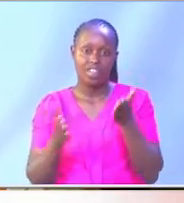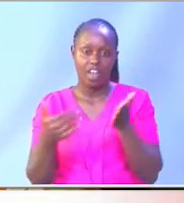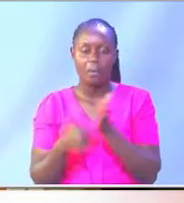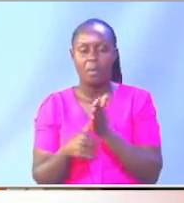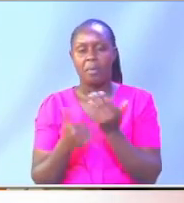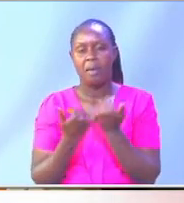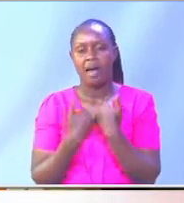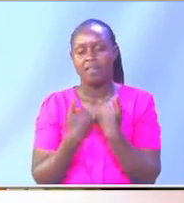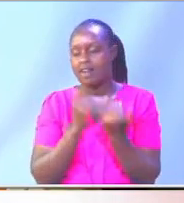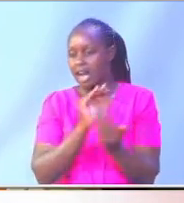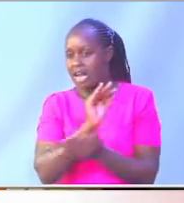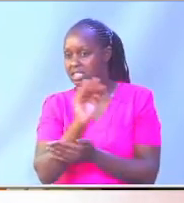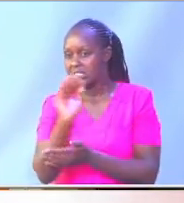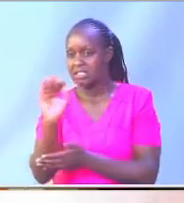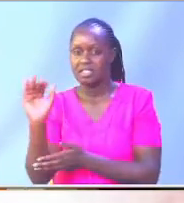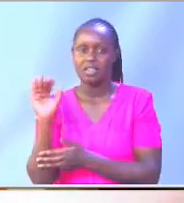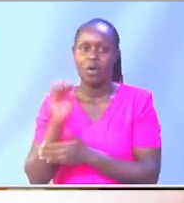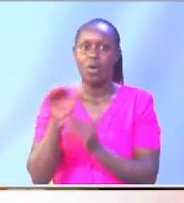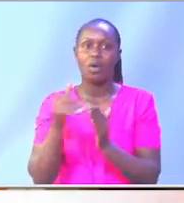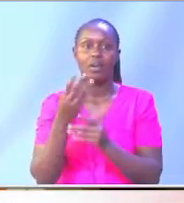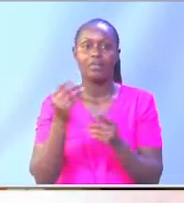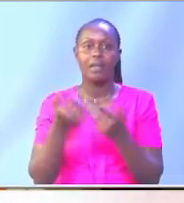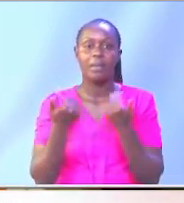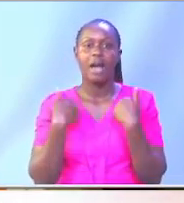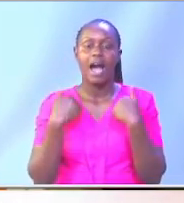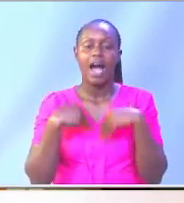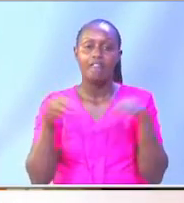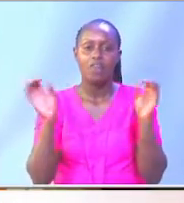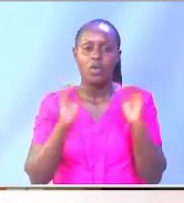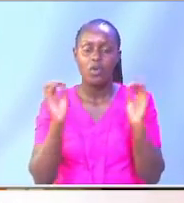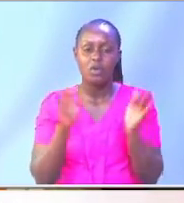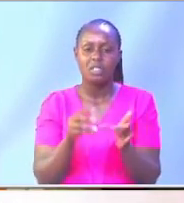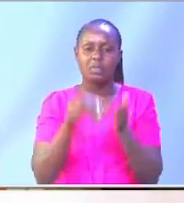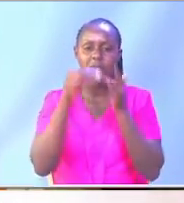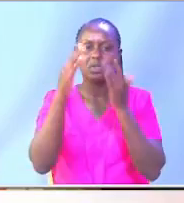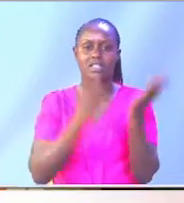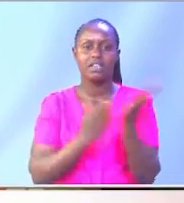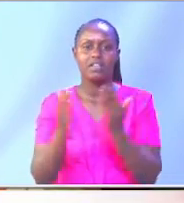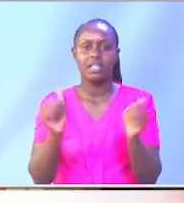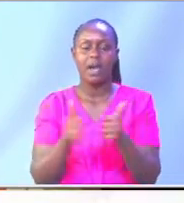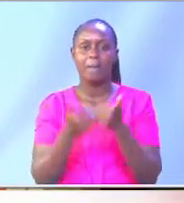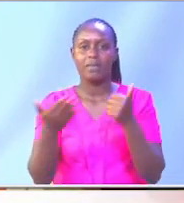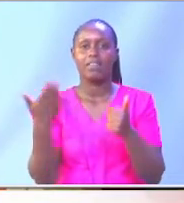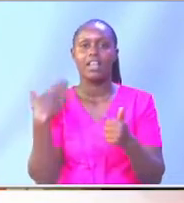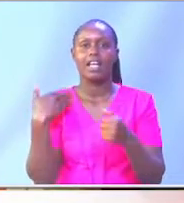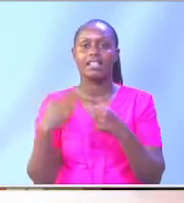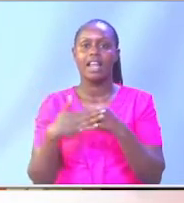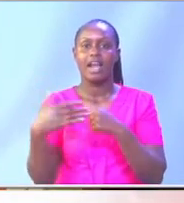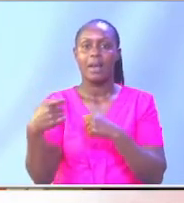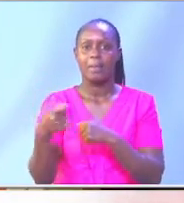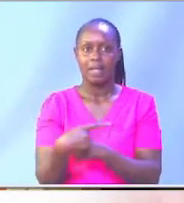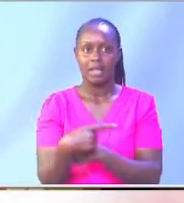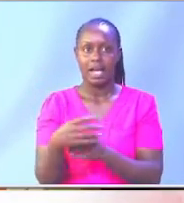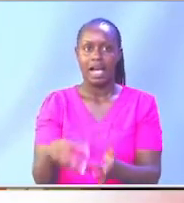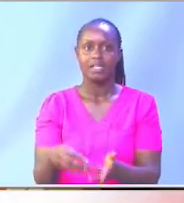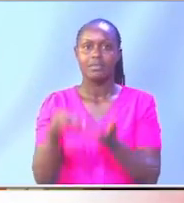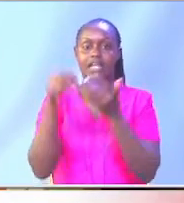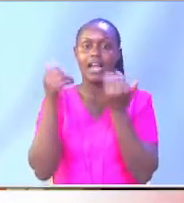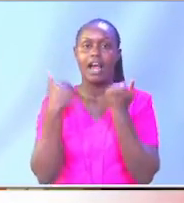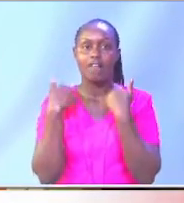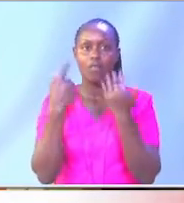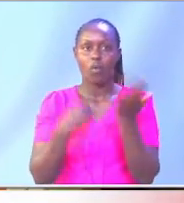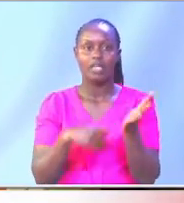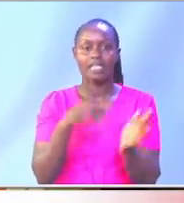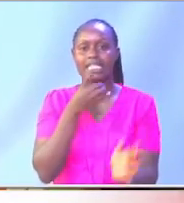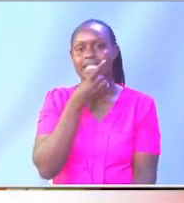Wajir. Hakuna service maalum ambayo ilifanywa the last 9 months. Na sana sana kulikuwa na